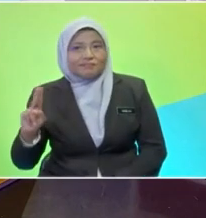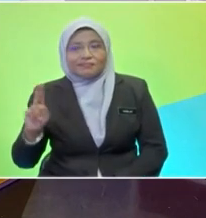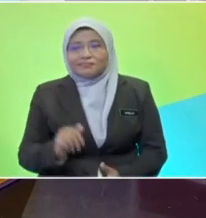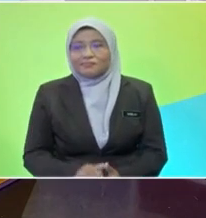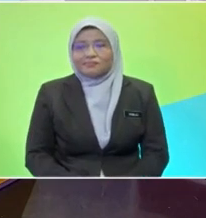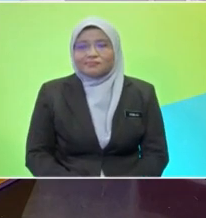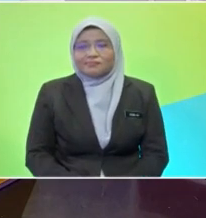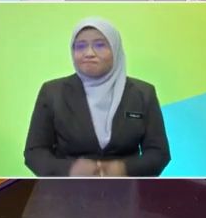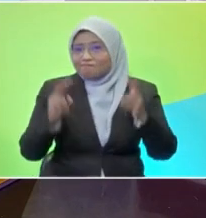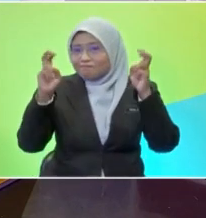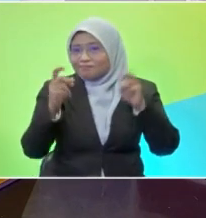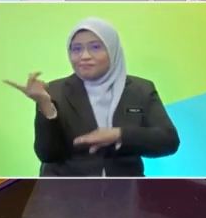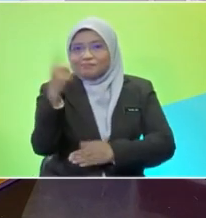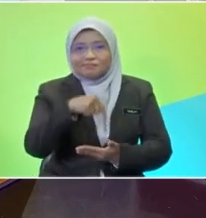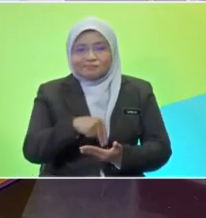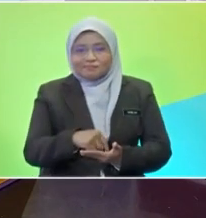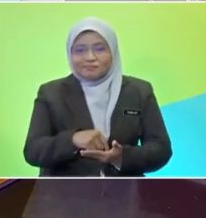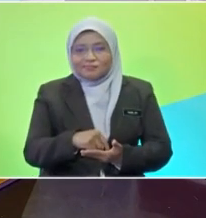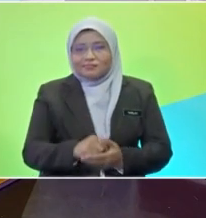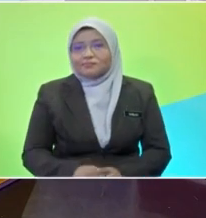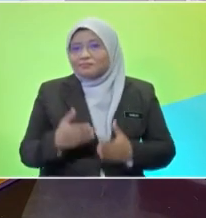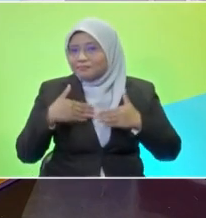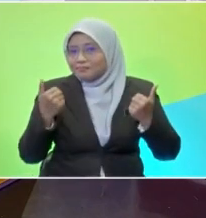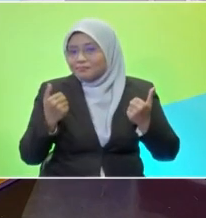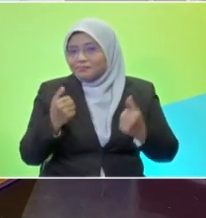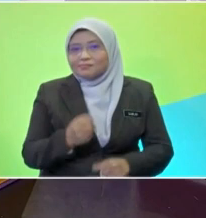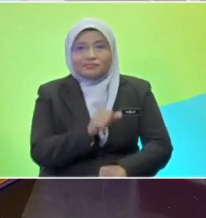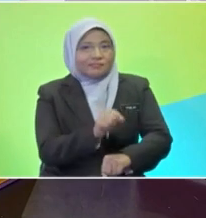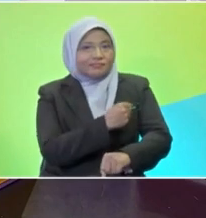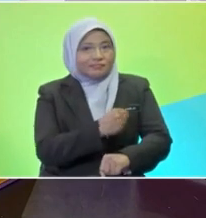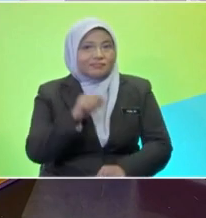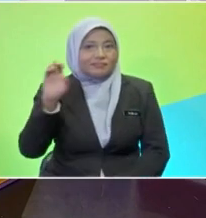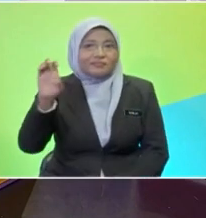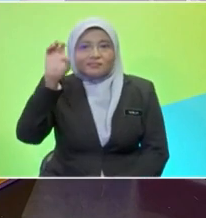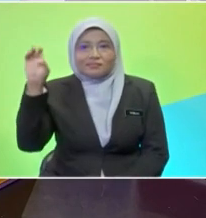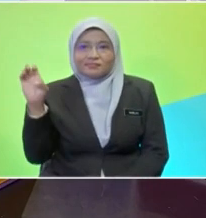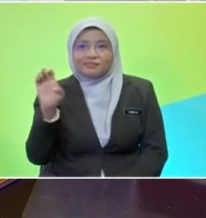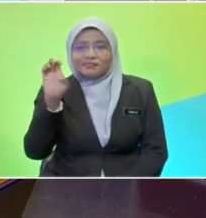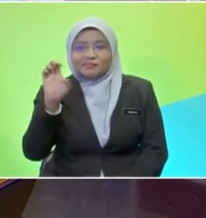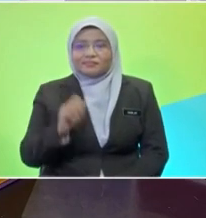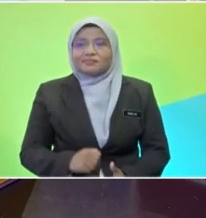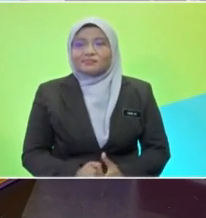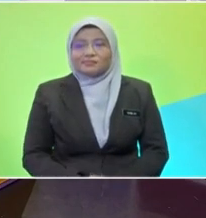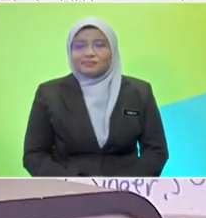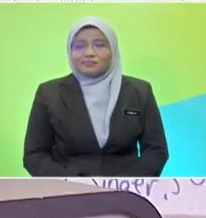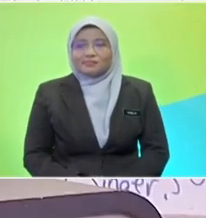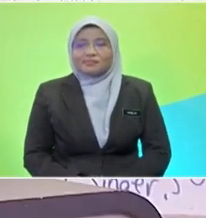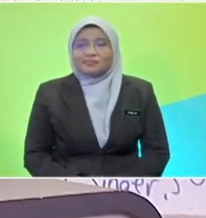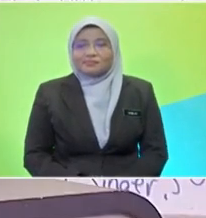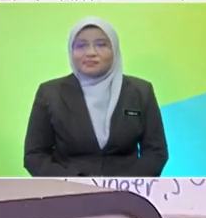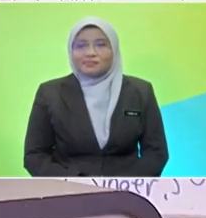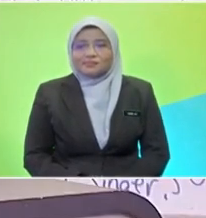our topic today is best song ever. Or maybe the best voice I just showed, Mr. Carl. I'm not sure about